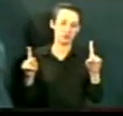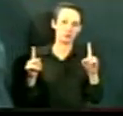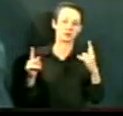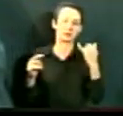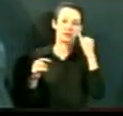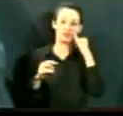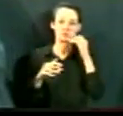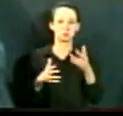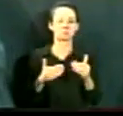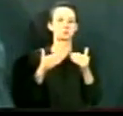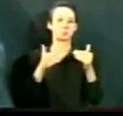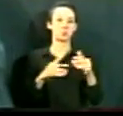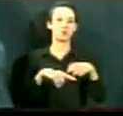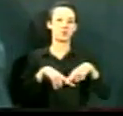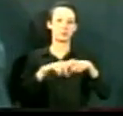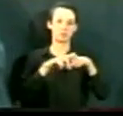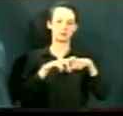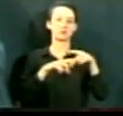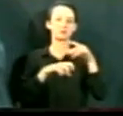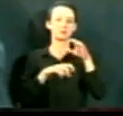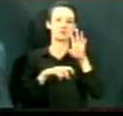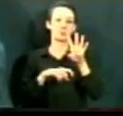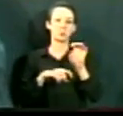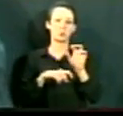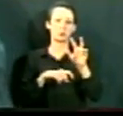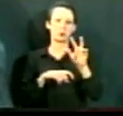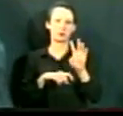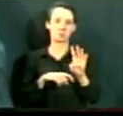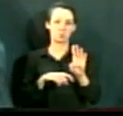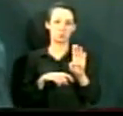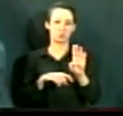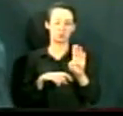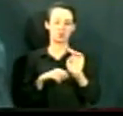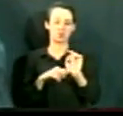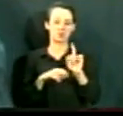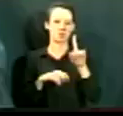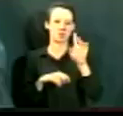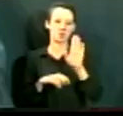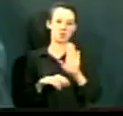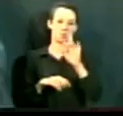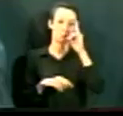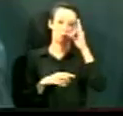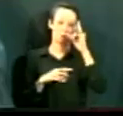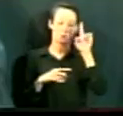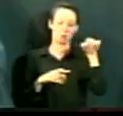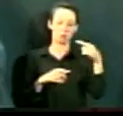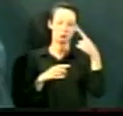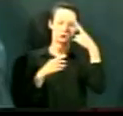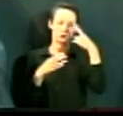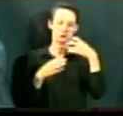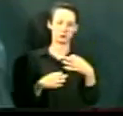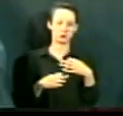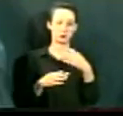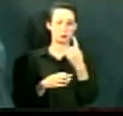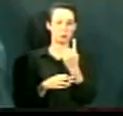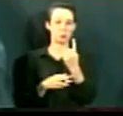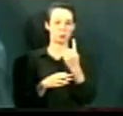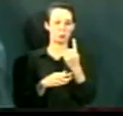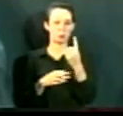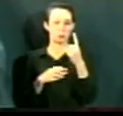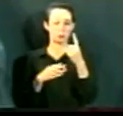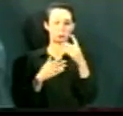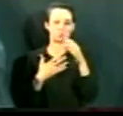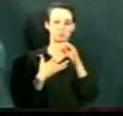ahead and freeze the 403B and make the only choice that teachers have for their retirement planning be one choice alone, and that's a state-run